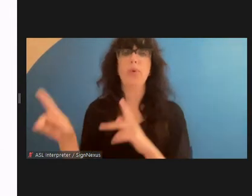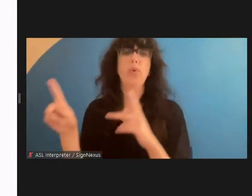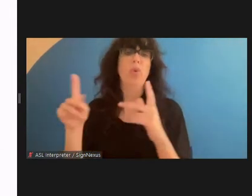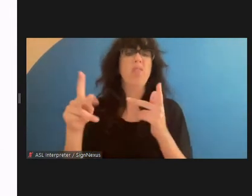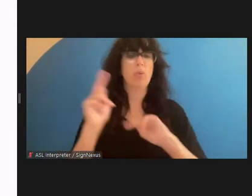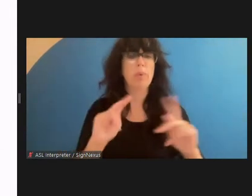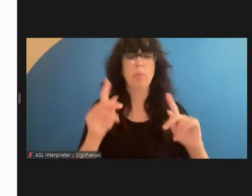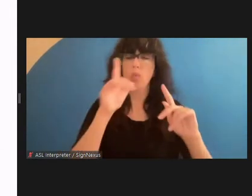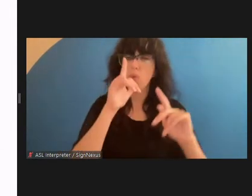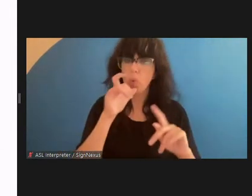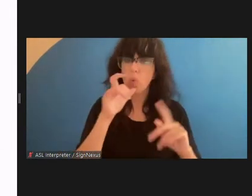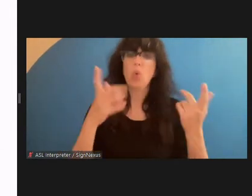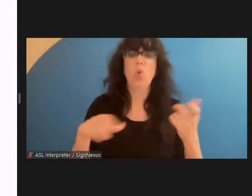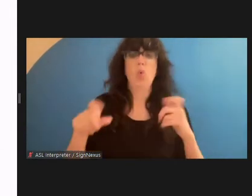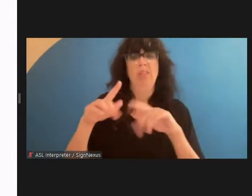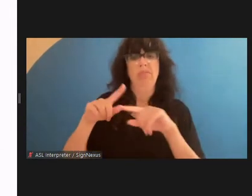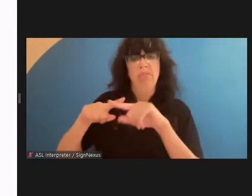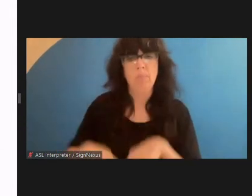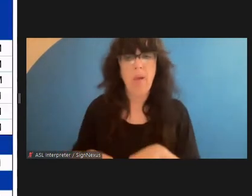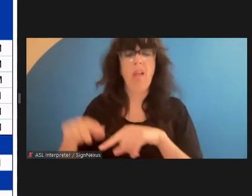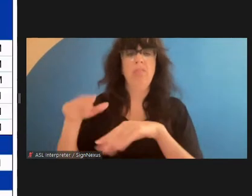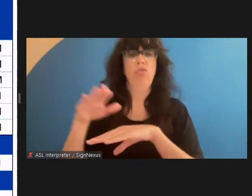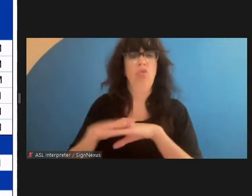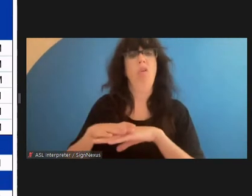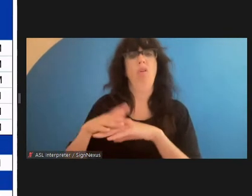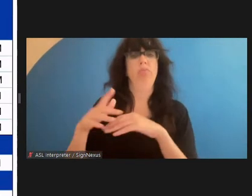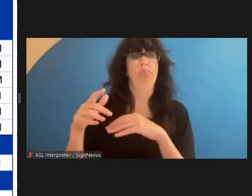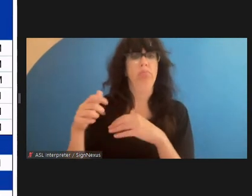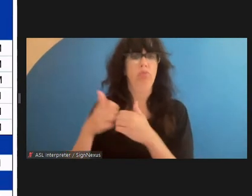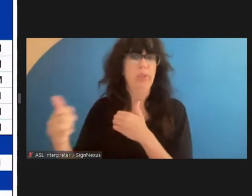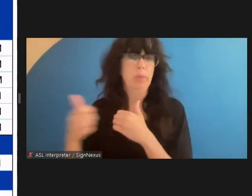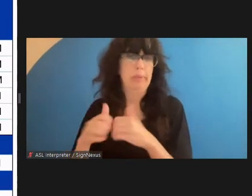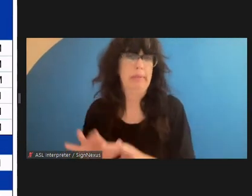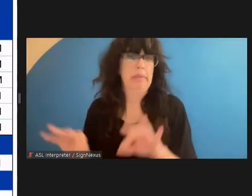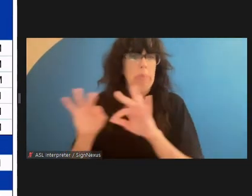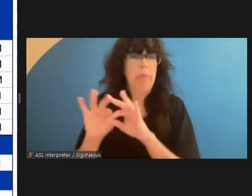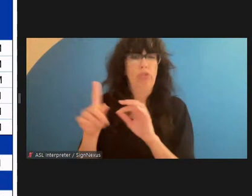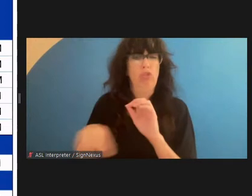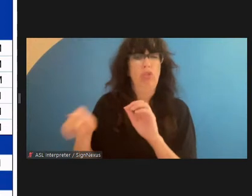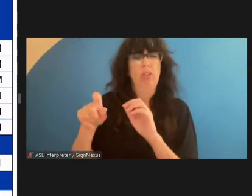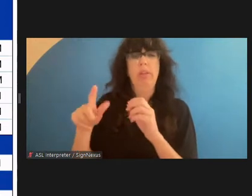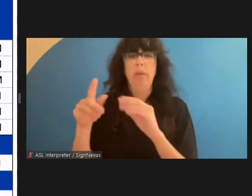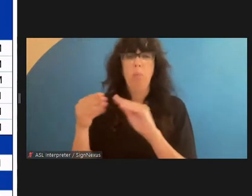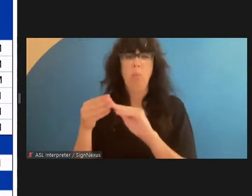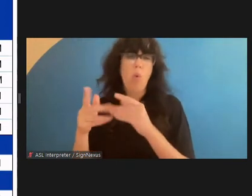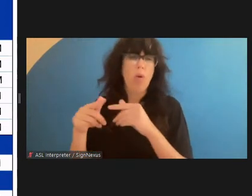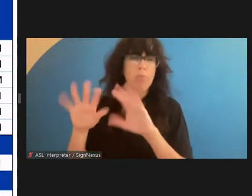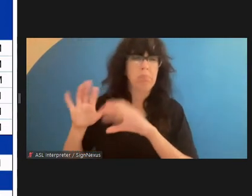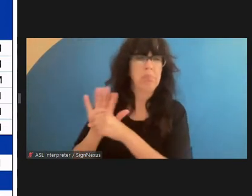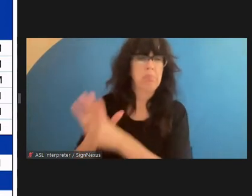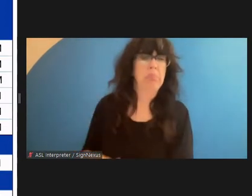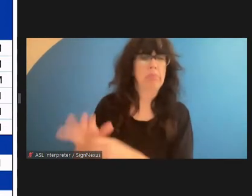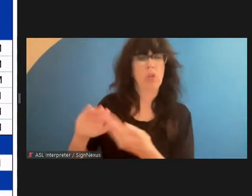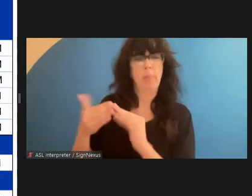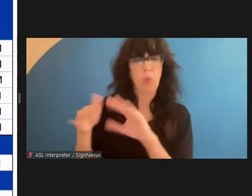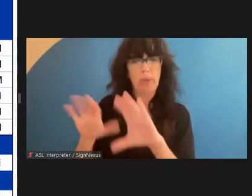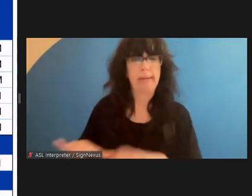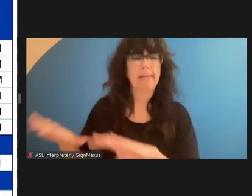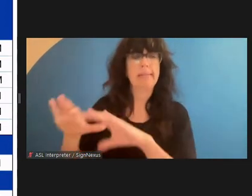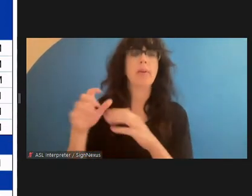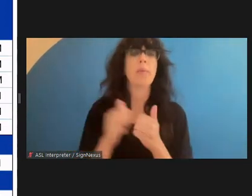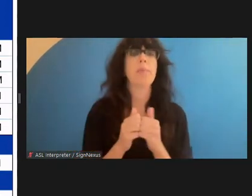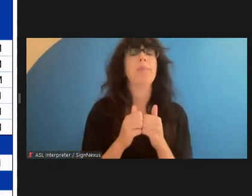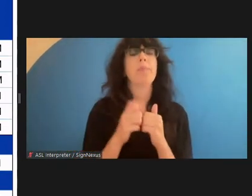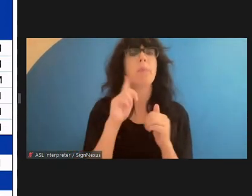historically marginalized and underserved areas information on our early public outreach is here on the left during that